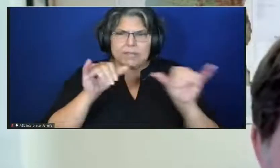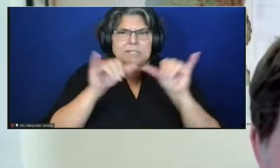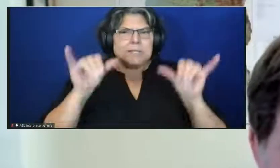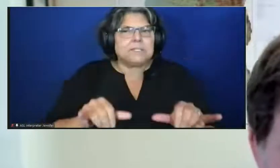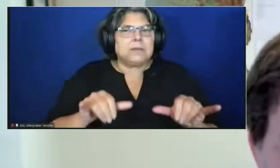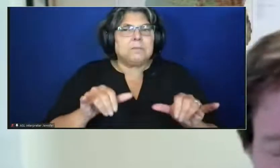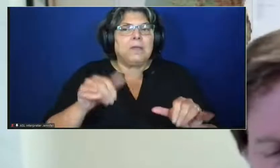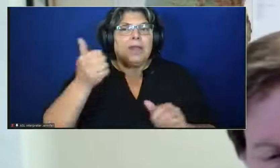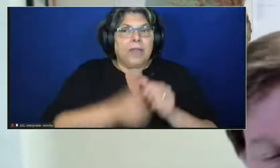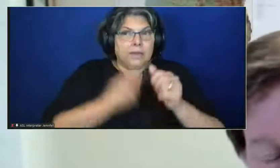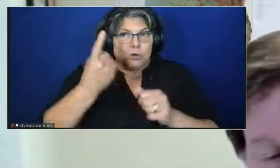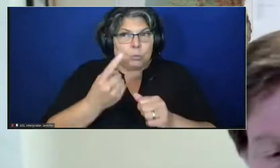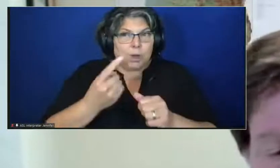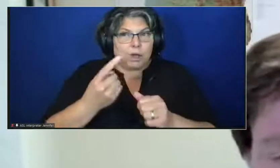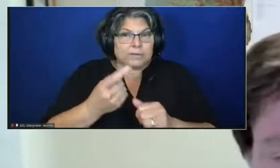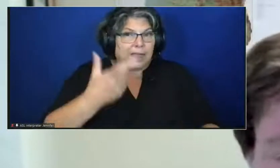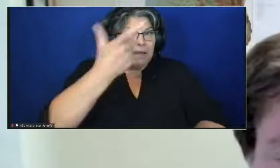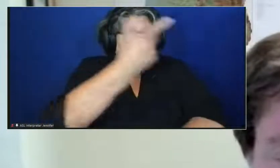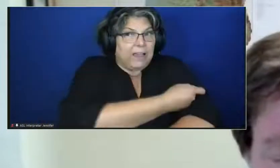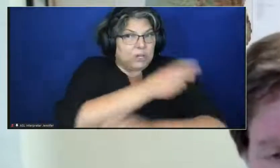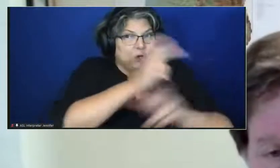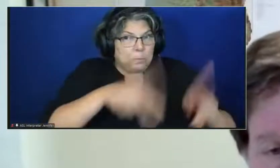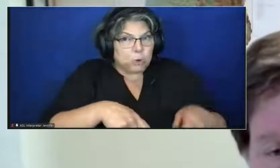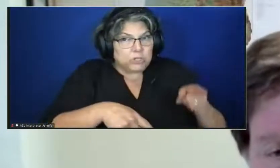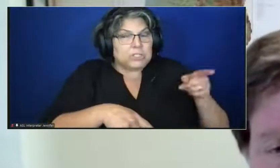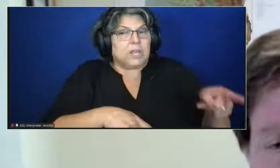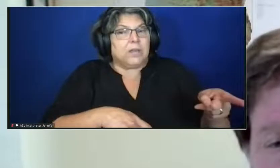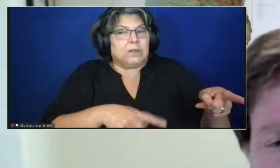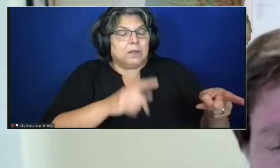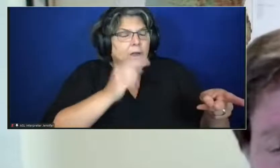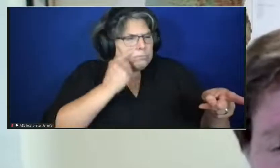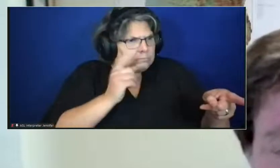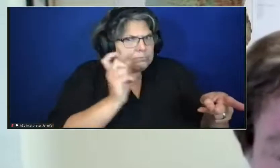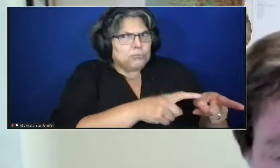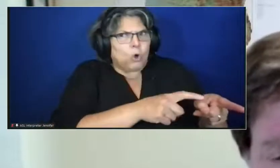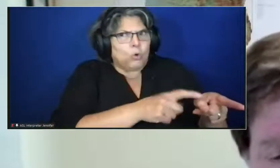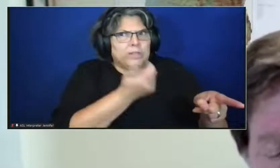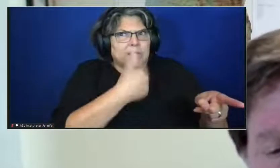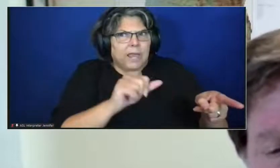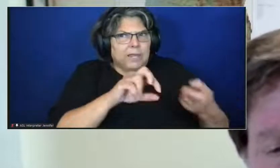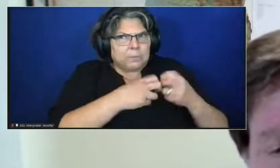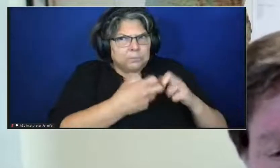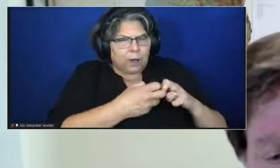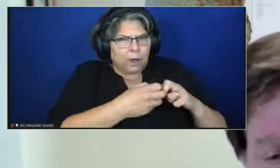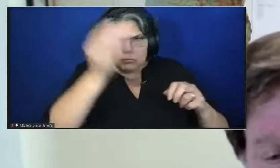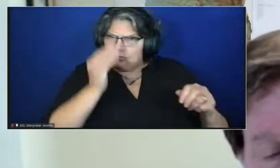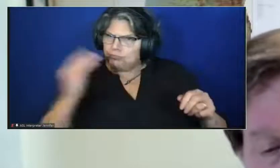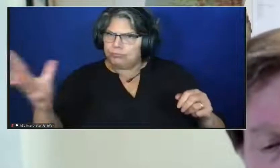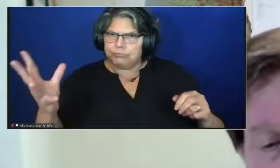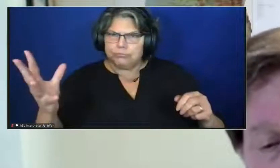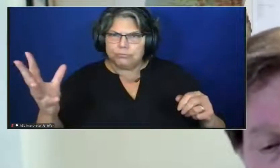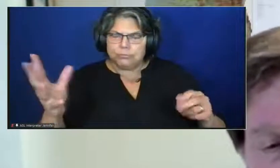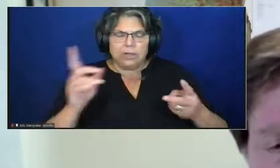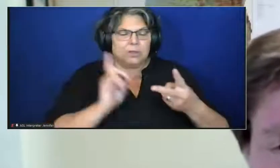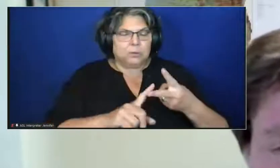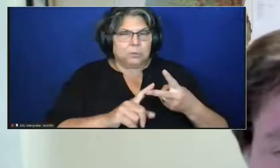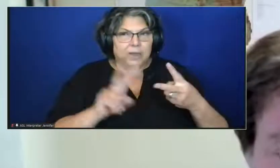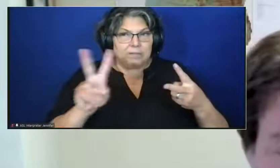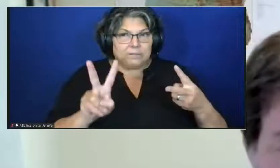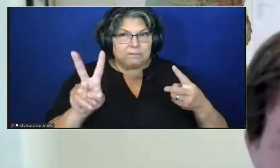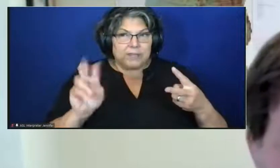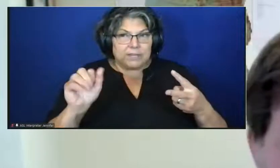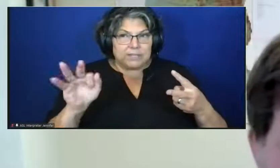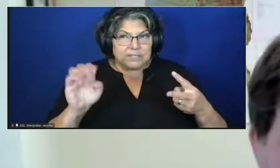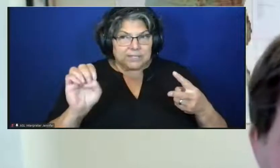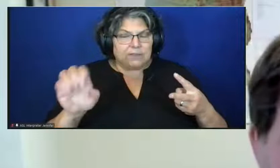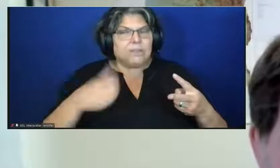gives a vaccine is mandated, they must report any known complications. And we have VSafe, which is another